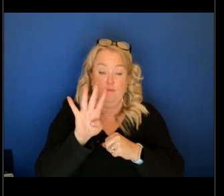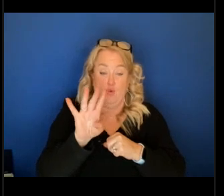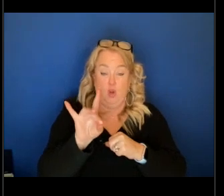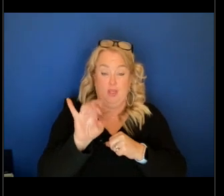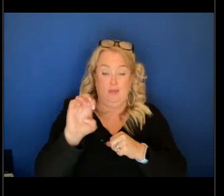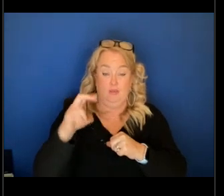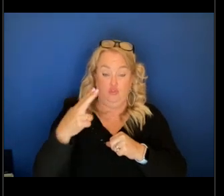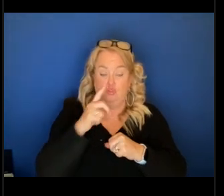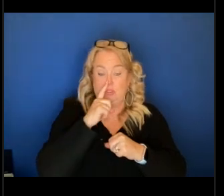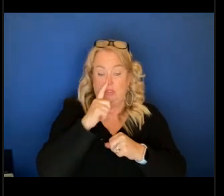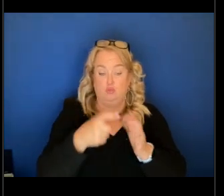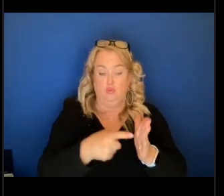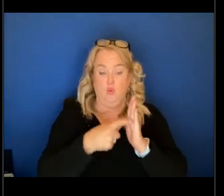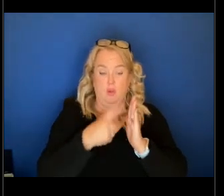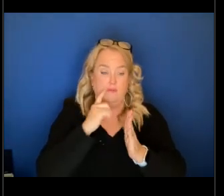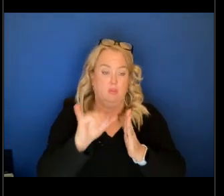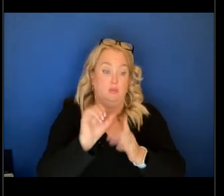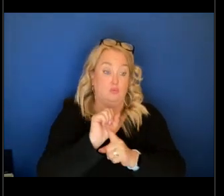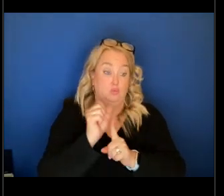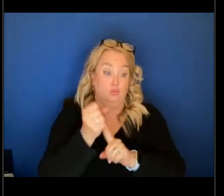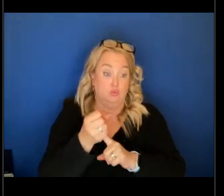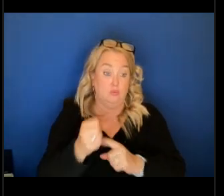is required in those cases.